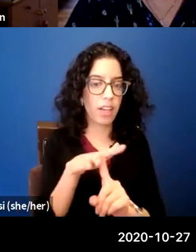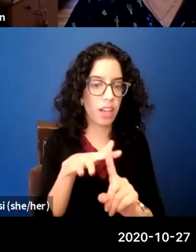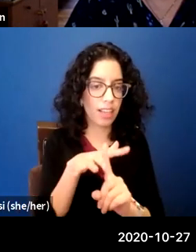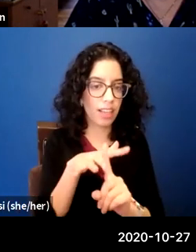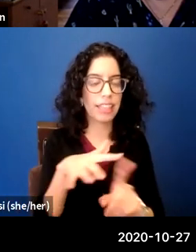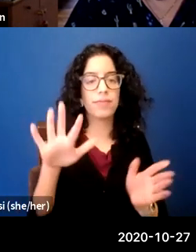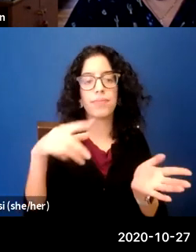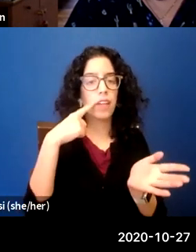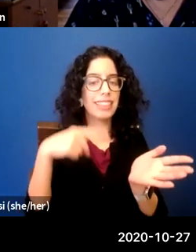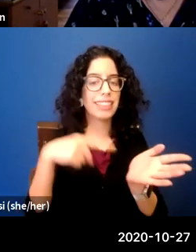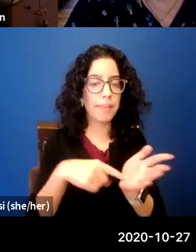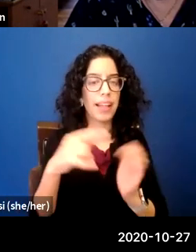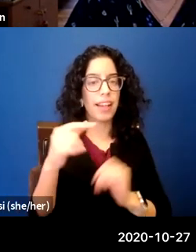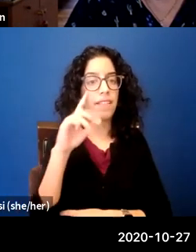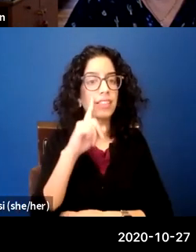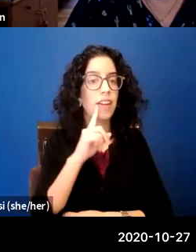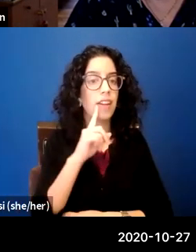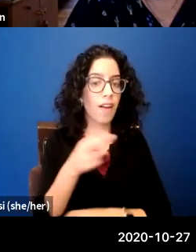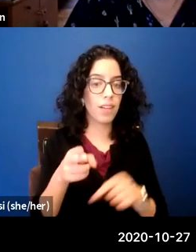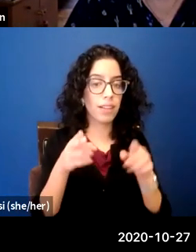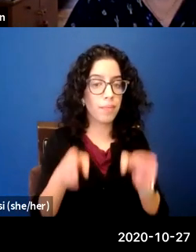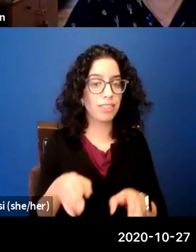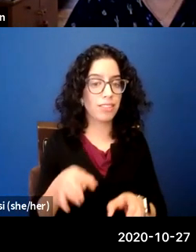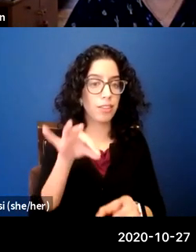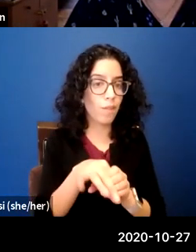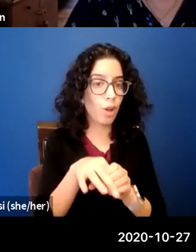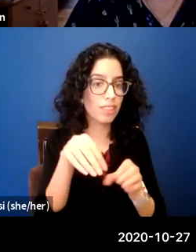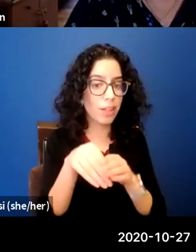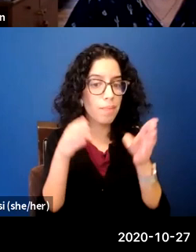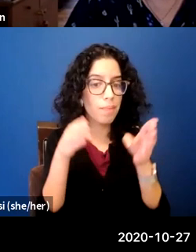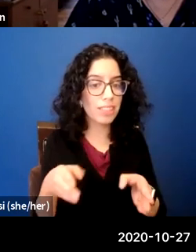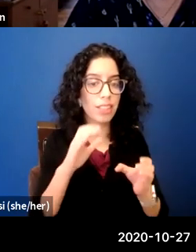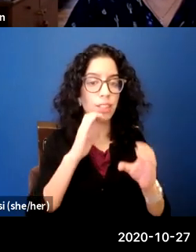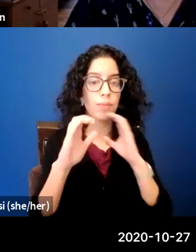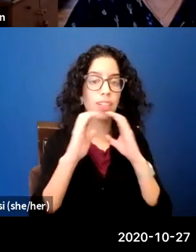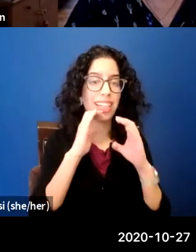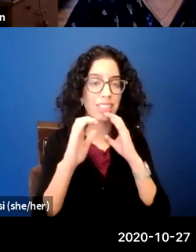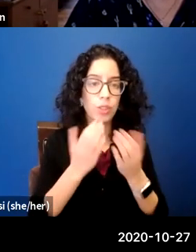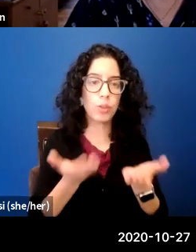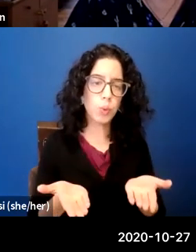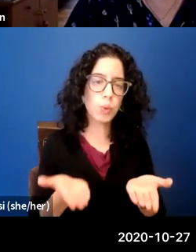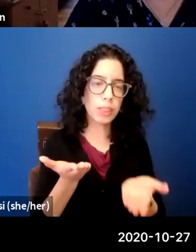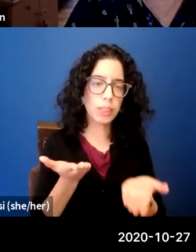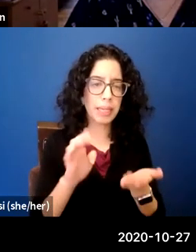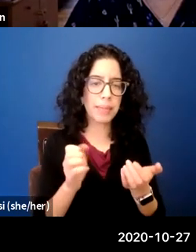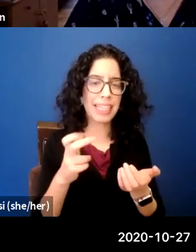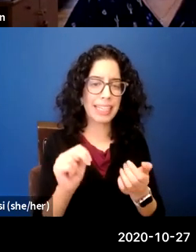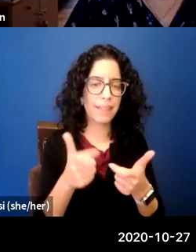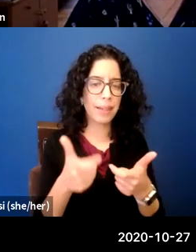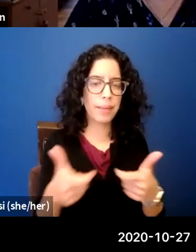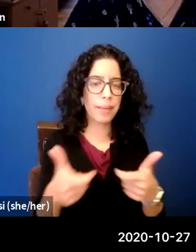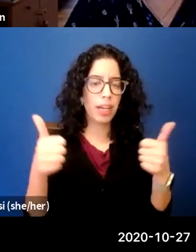This impacts communications in a wide variety of contexts. For example, if a deaf or hard of hearing